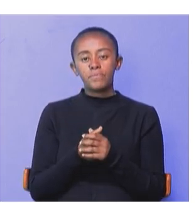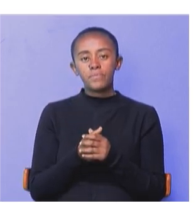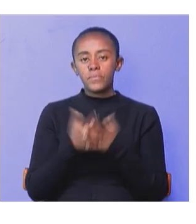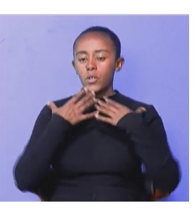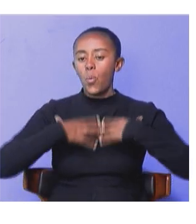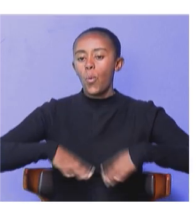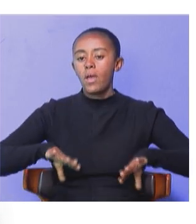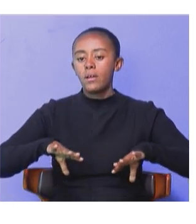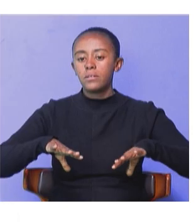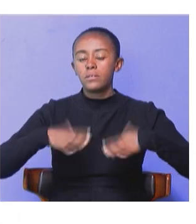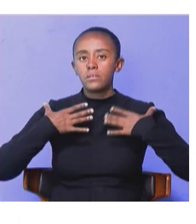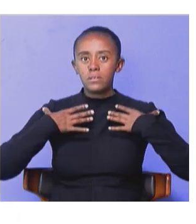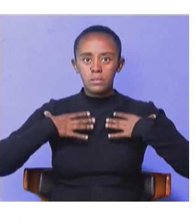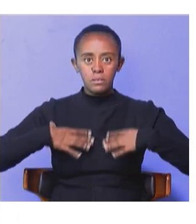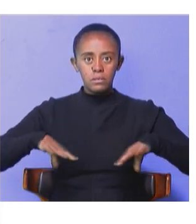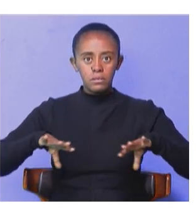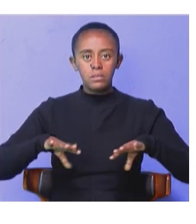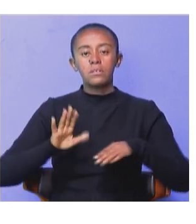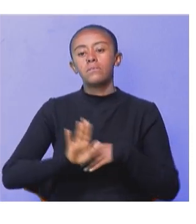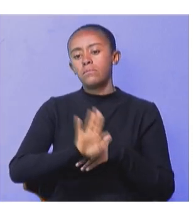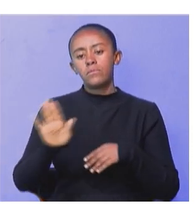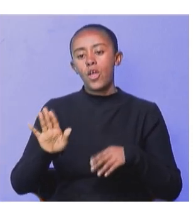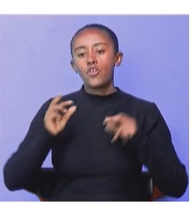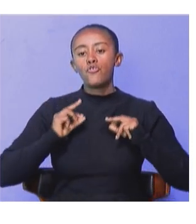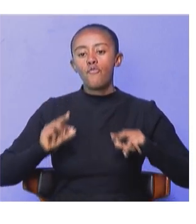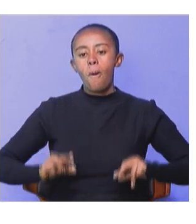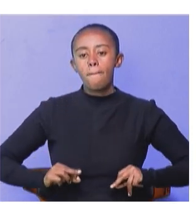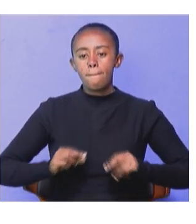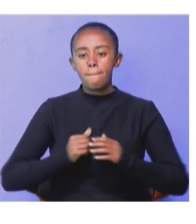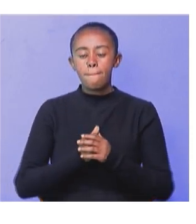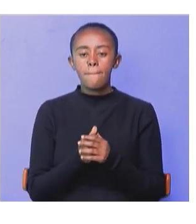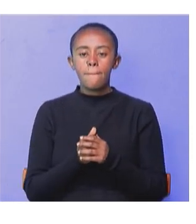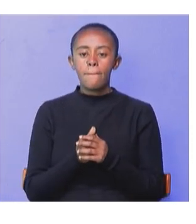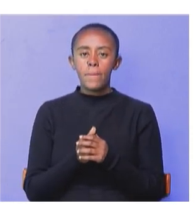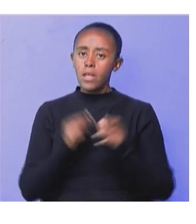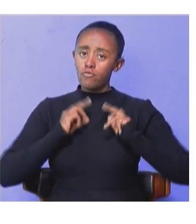wear their uniforms